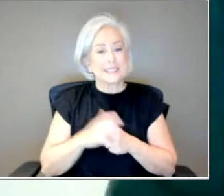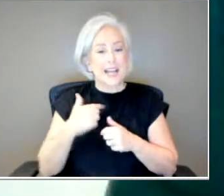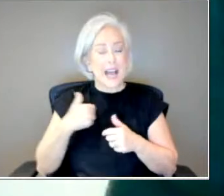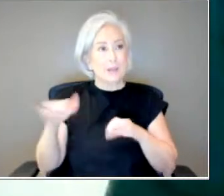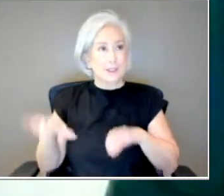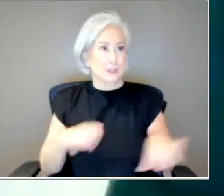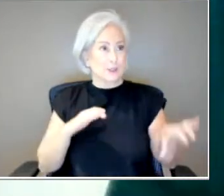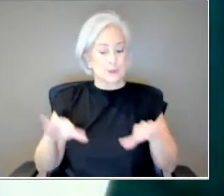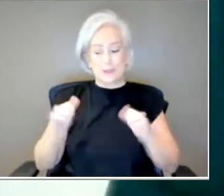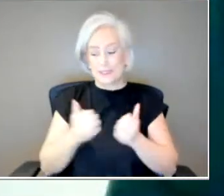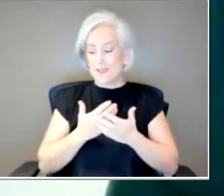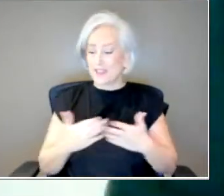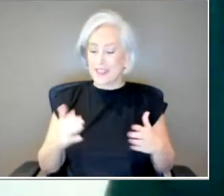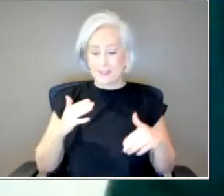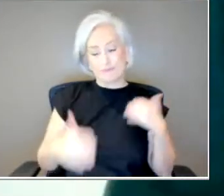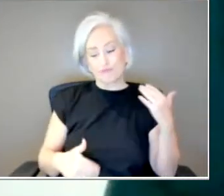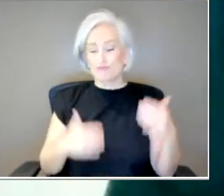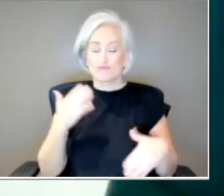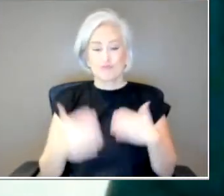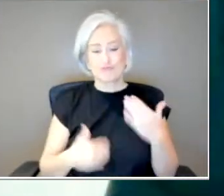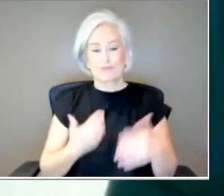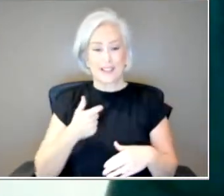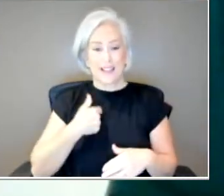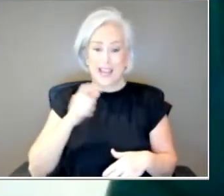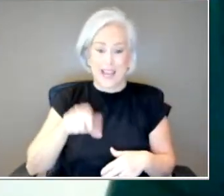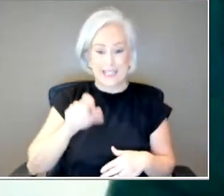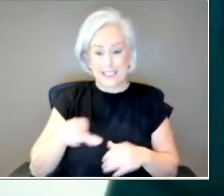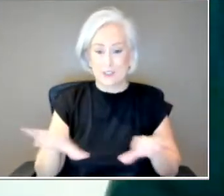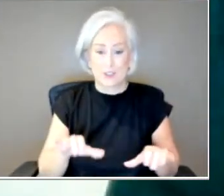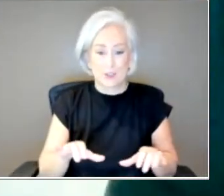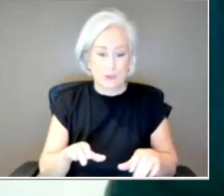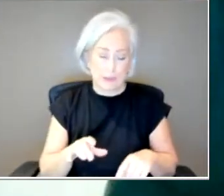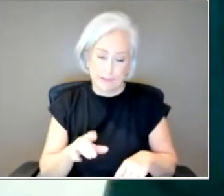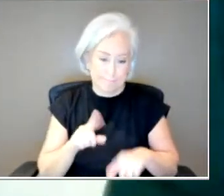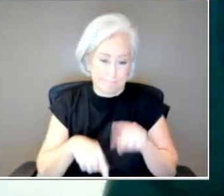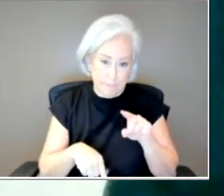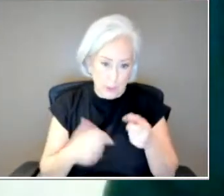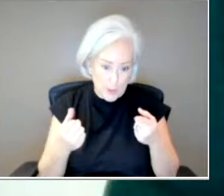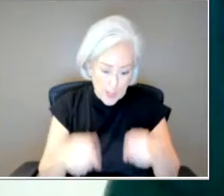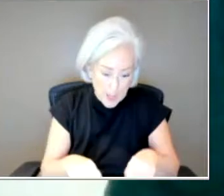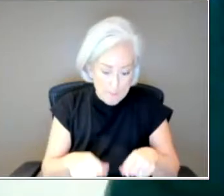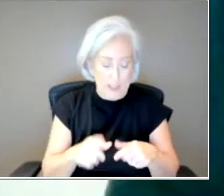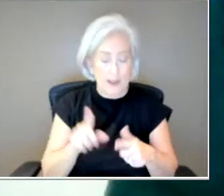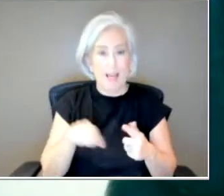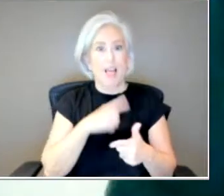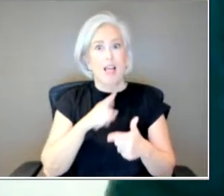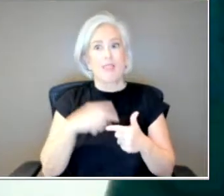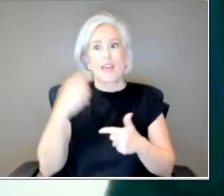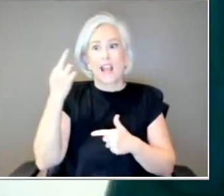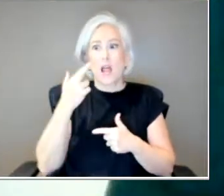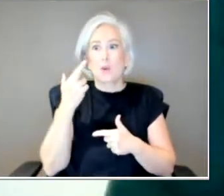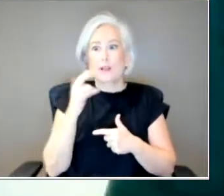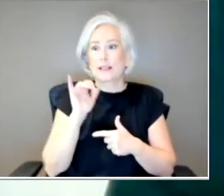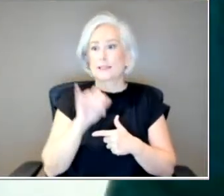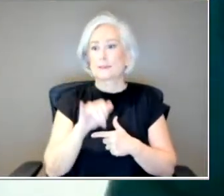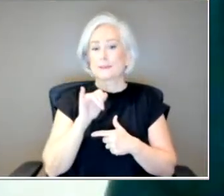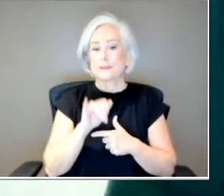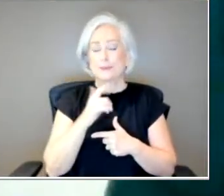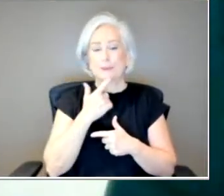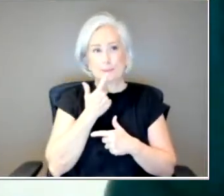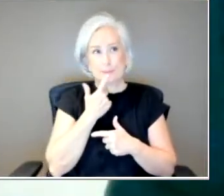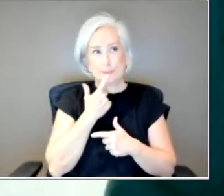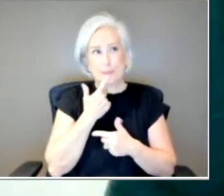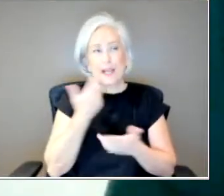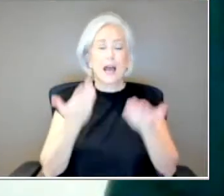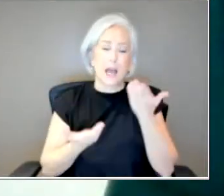had always, needed to do that I wasn't getting done. And then I realized, oh, I probably need